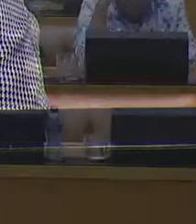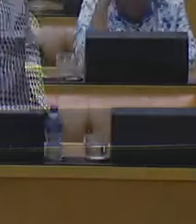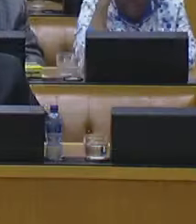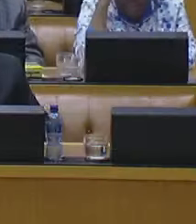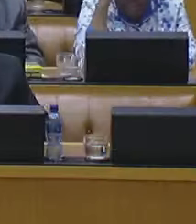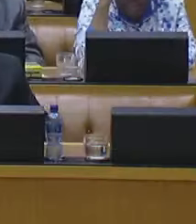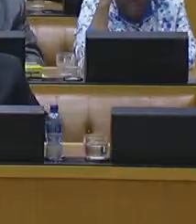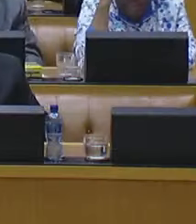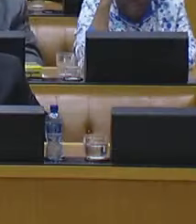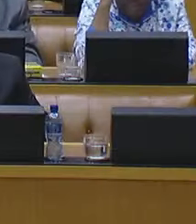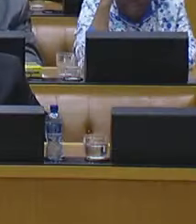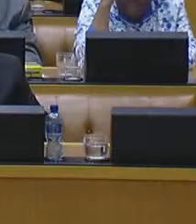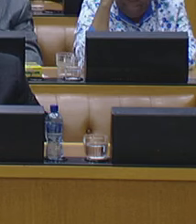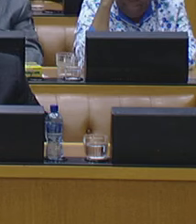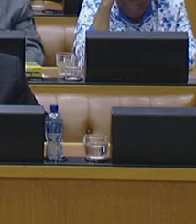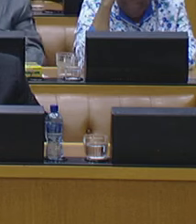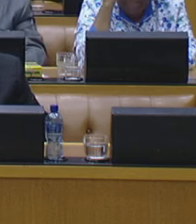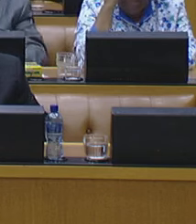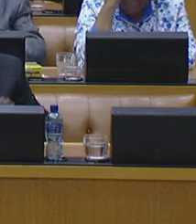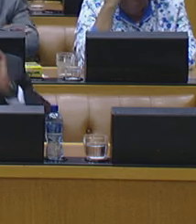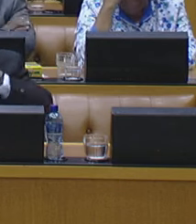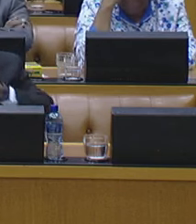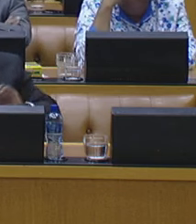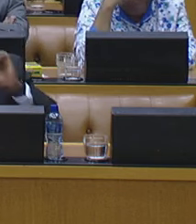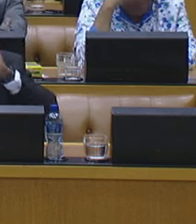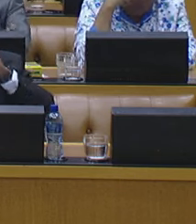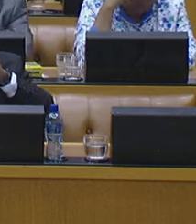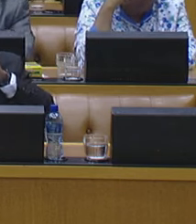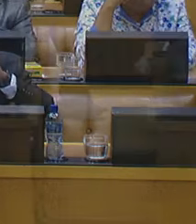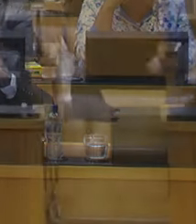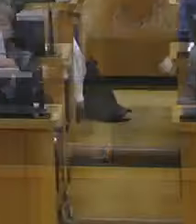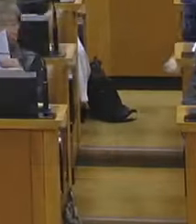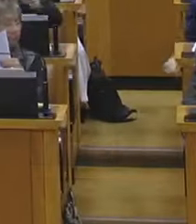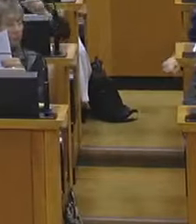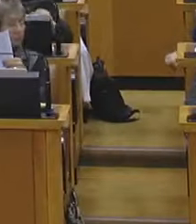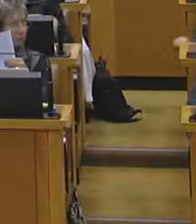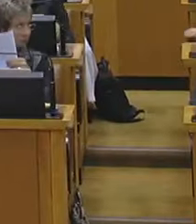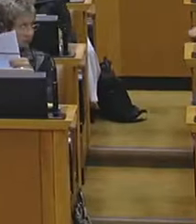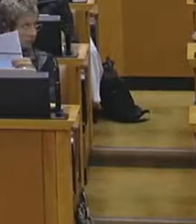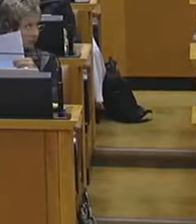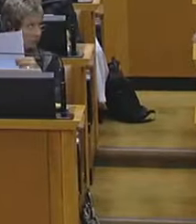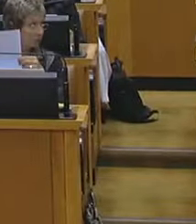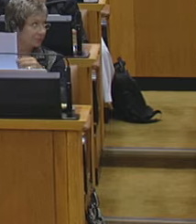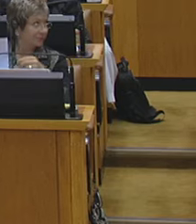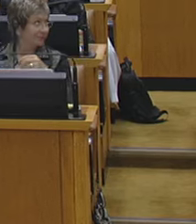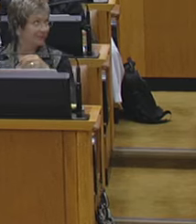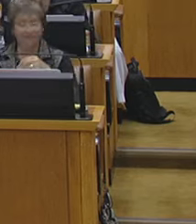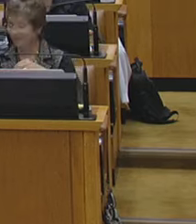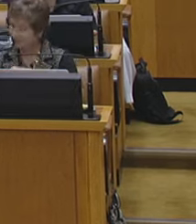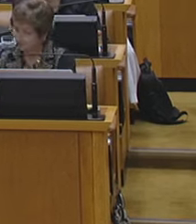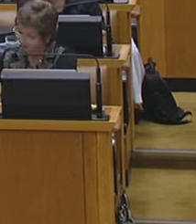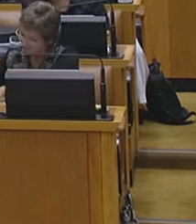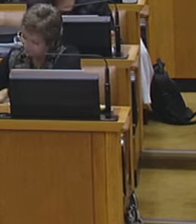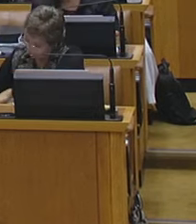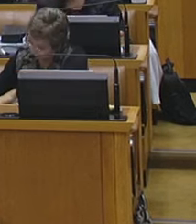button. Those wishing to abstain should press the abstain button. Have all the members